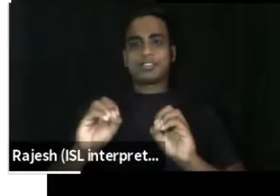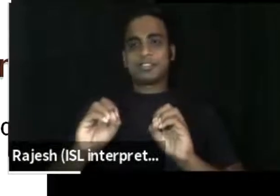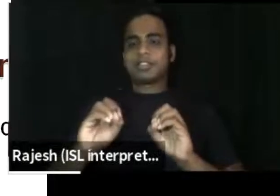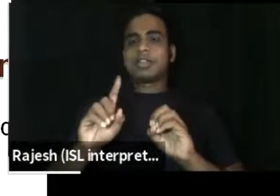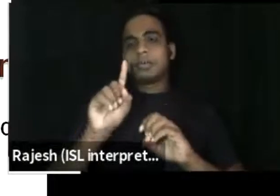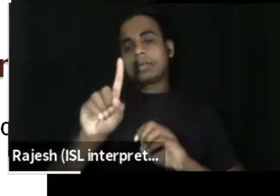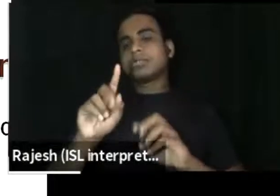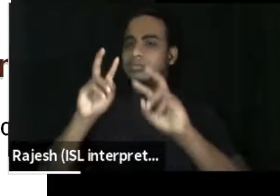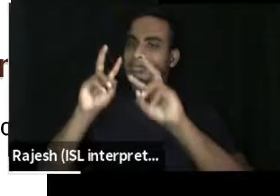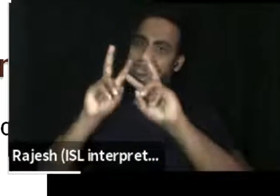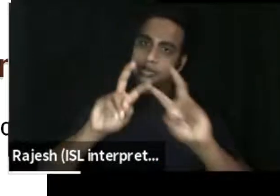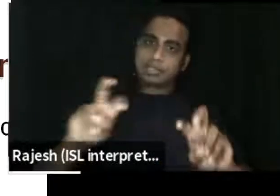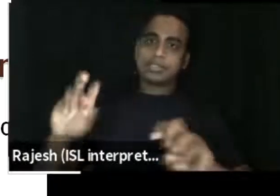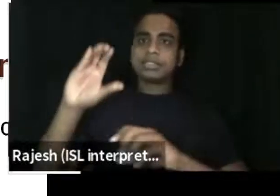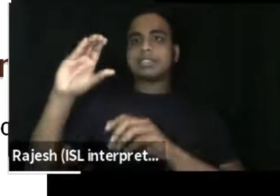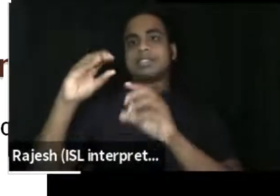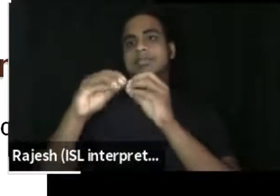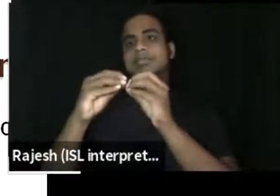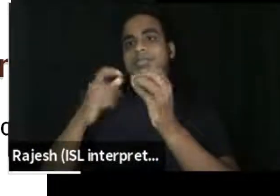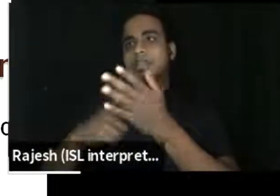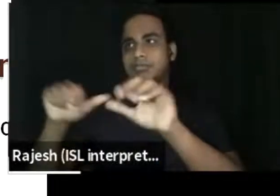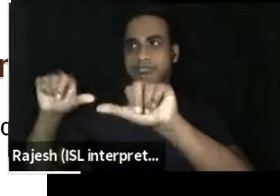itself. And